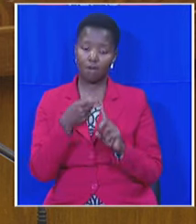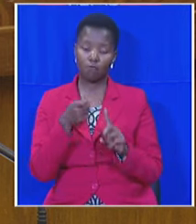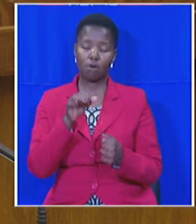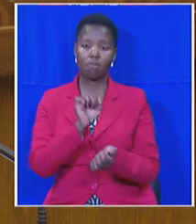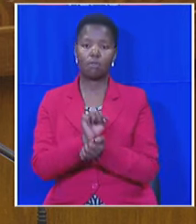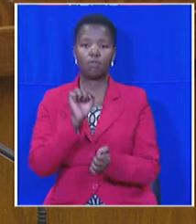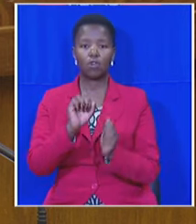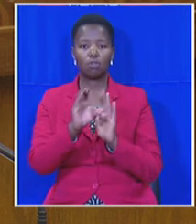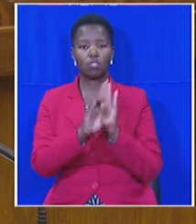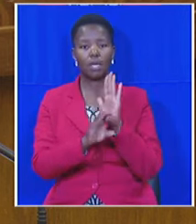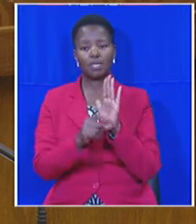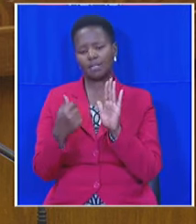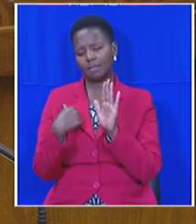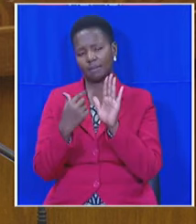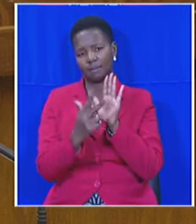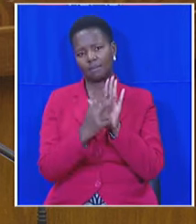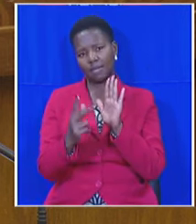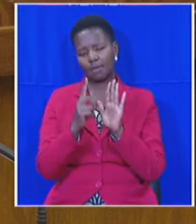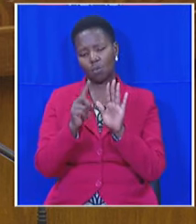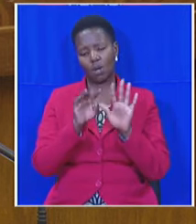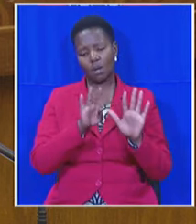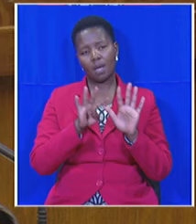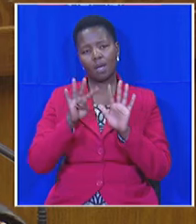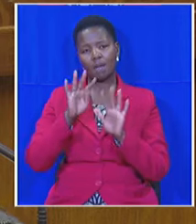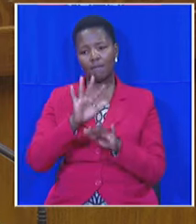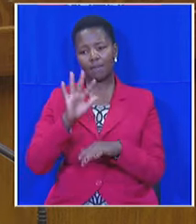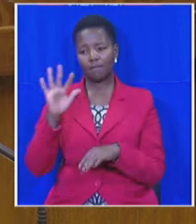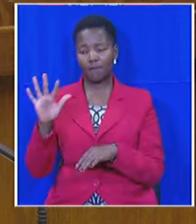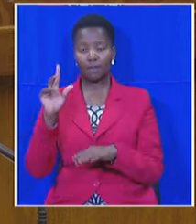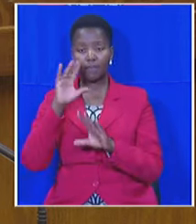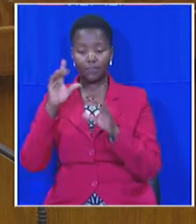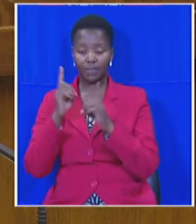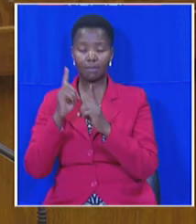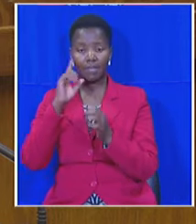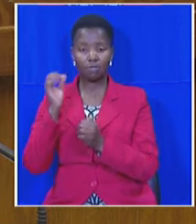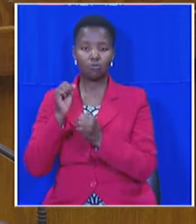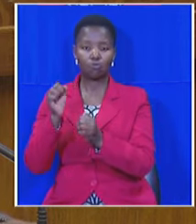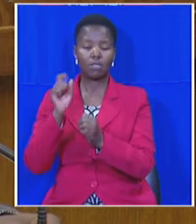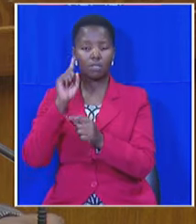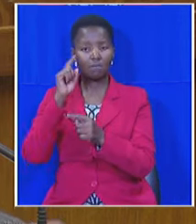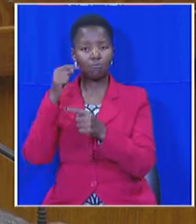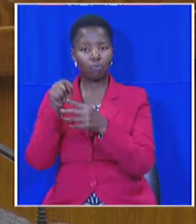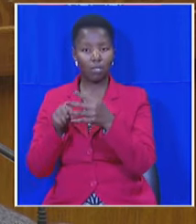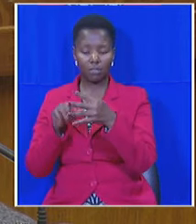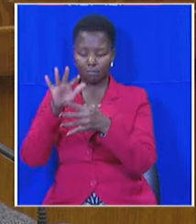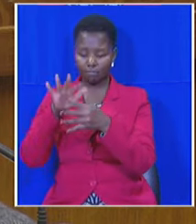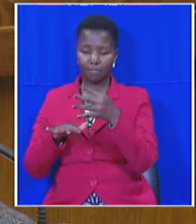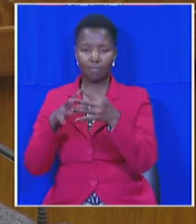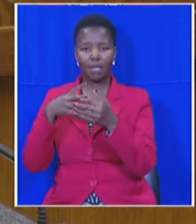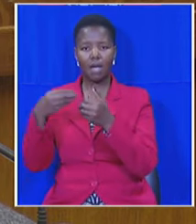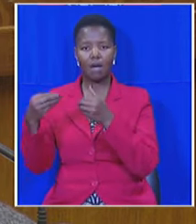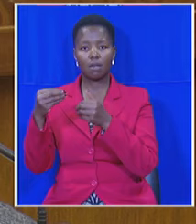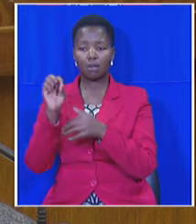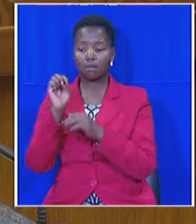that was adopted in 1955. The department's strategic priorities are geared towards the achievement of Outcome 10 and